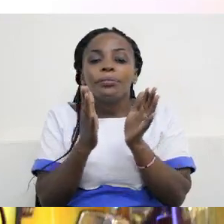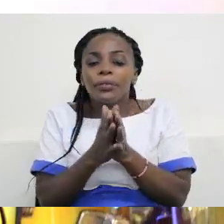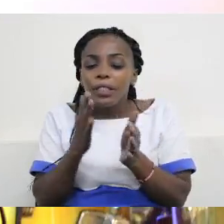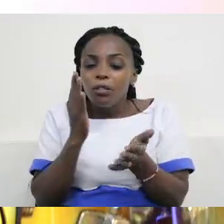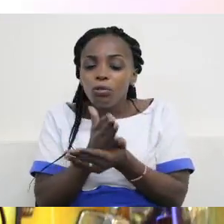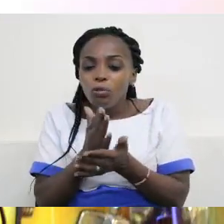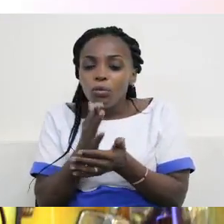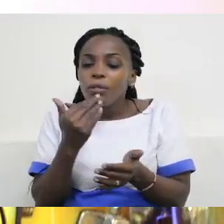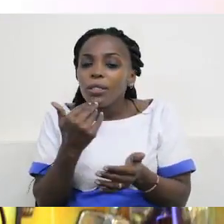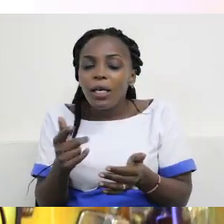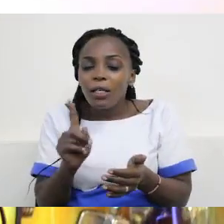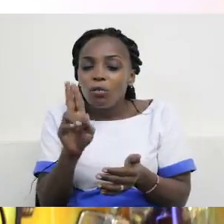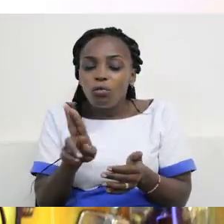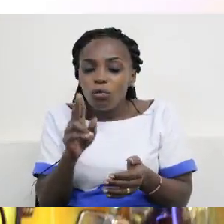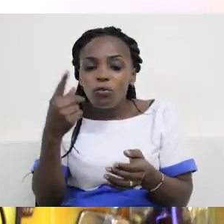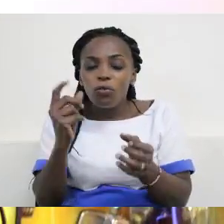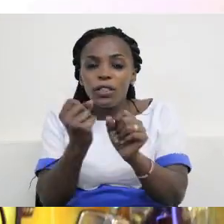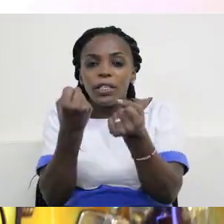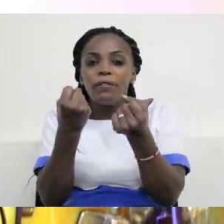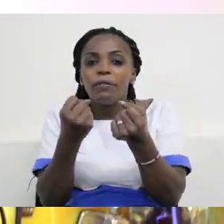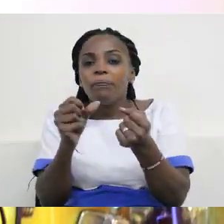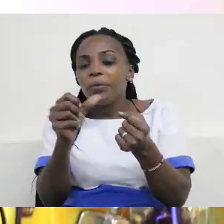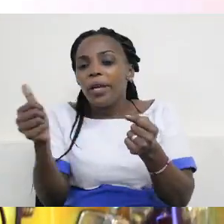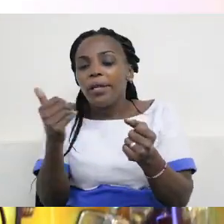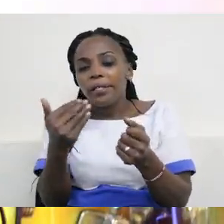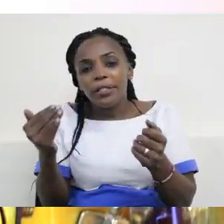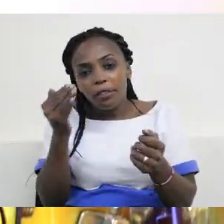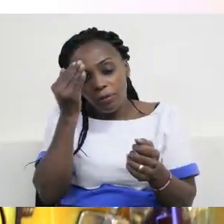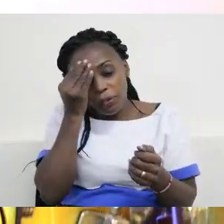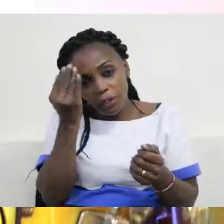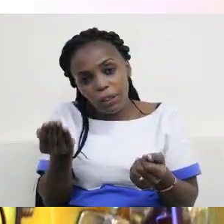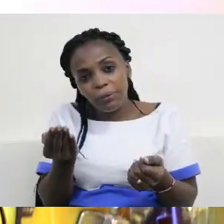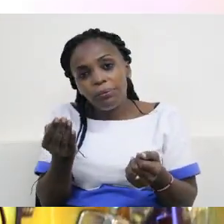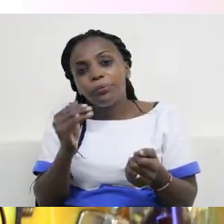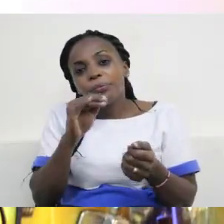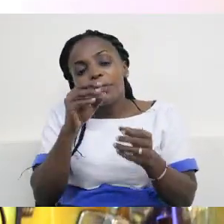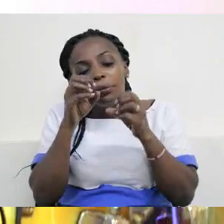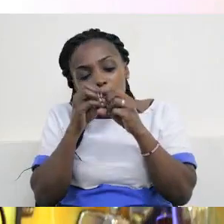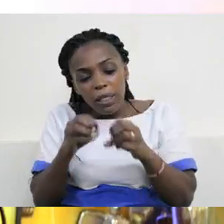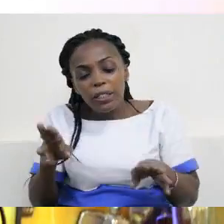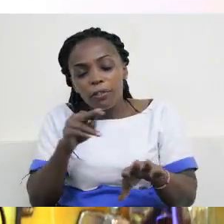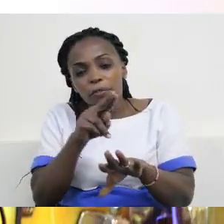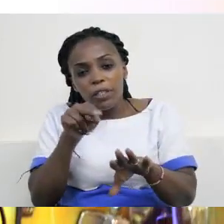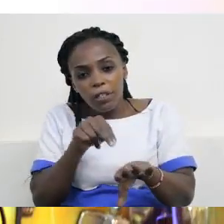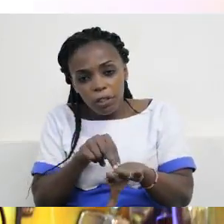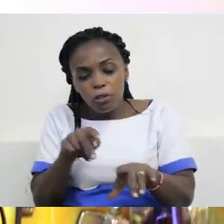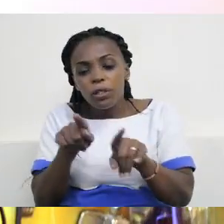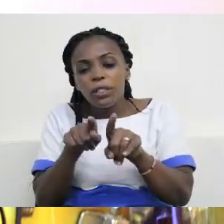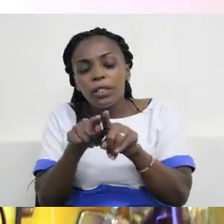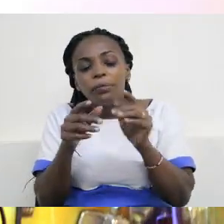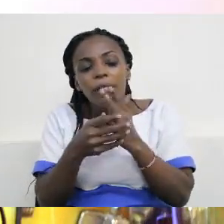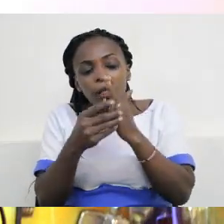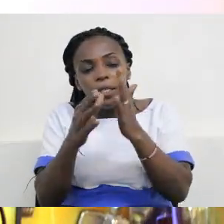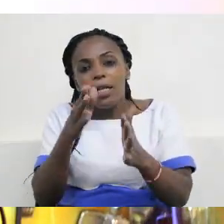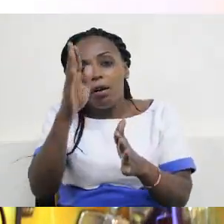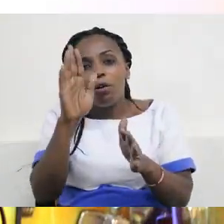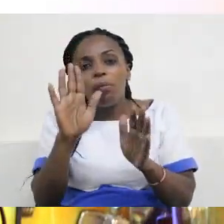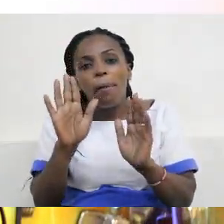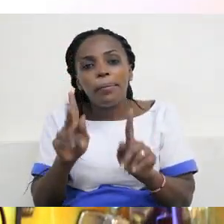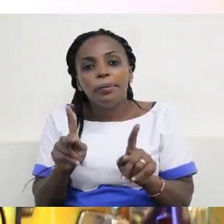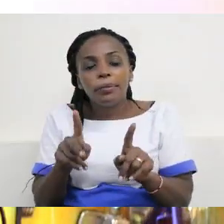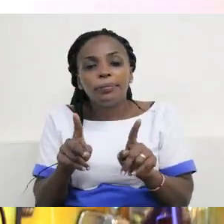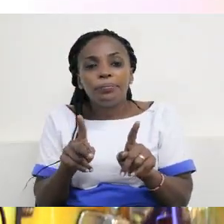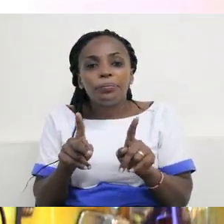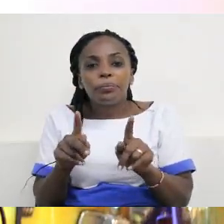used that for the deliverance of the children of Israel, for the blessings of the nation and the leader of God's people. It is